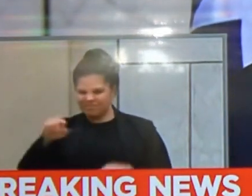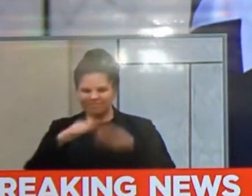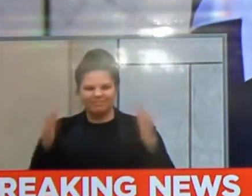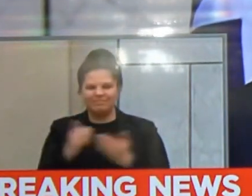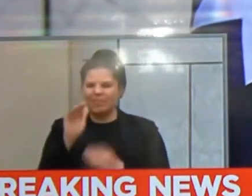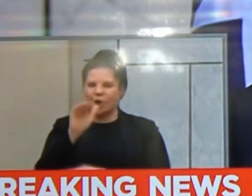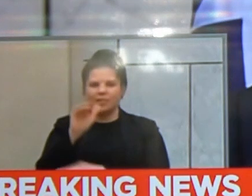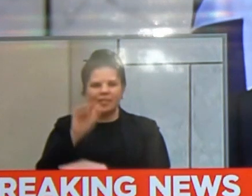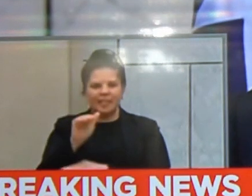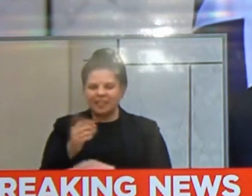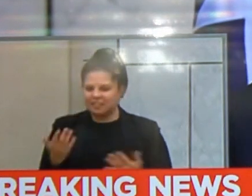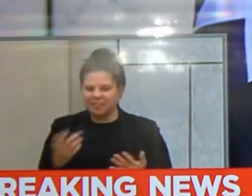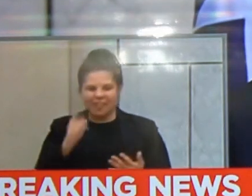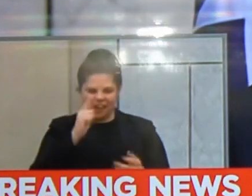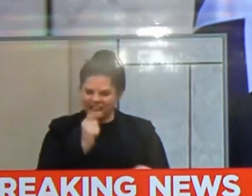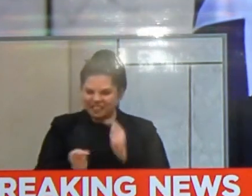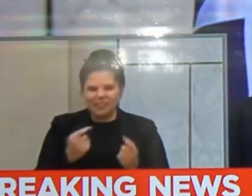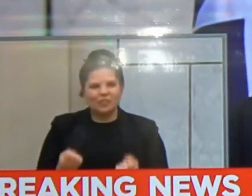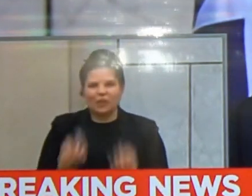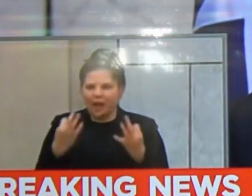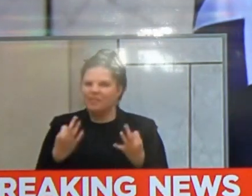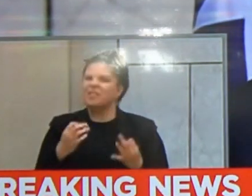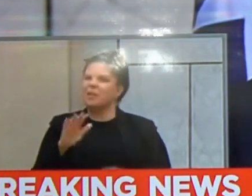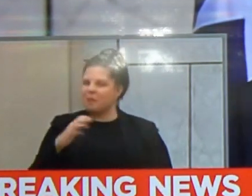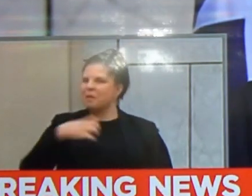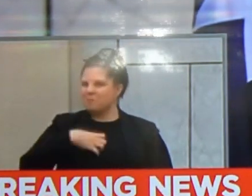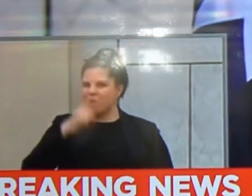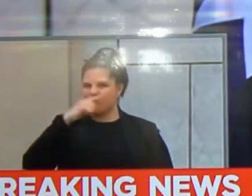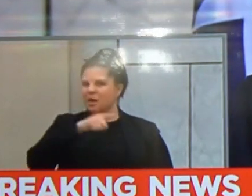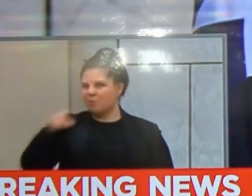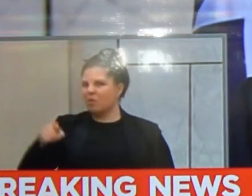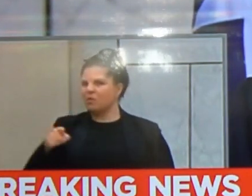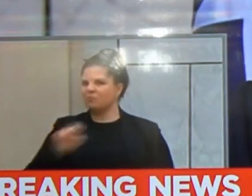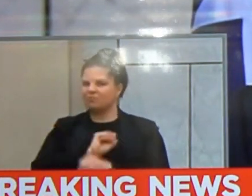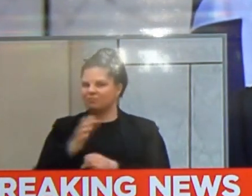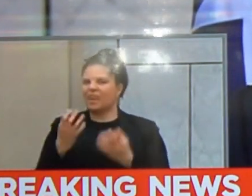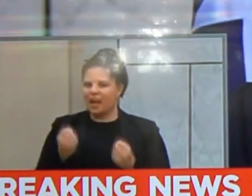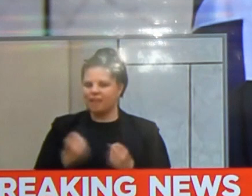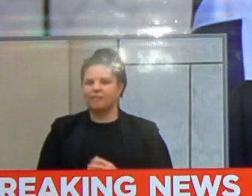that don't have the capacity to test. In Australia, we're now reporting